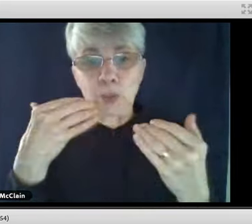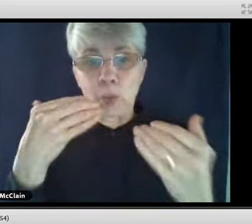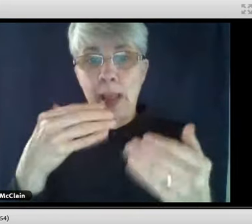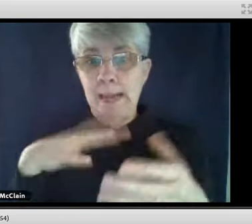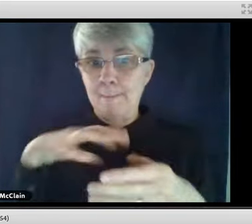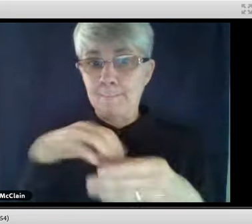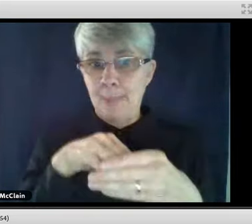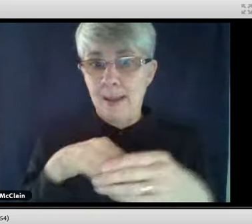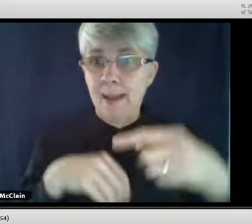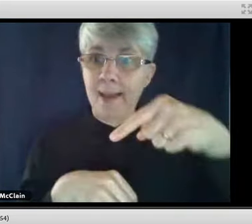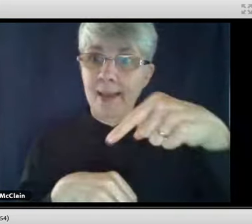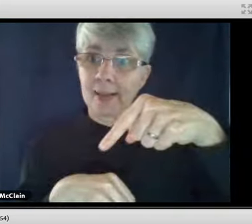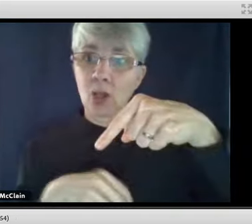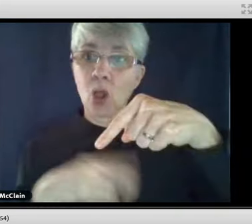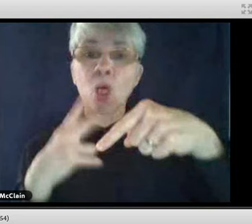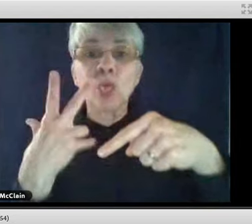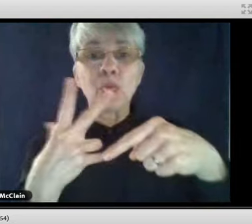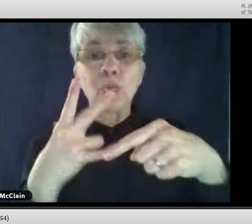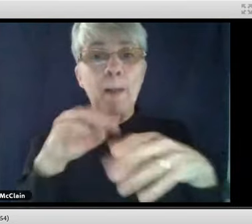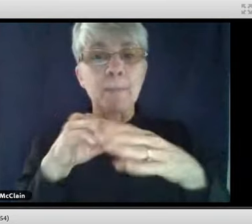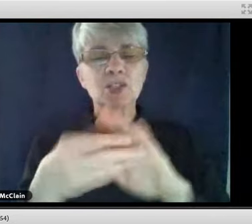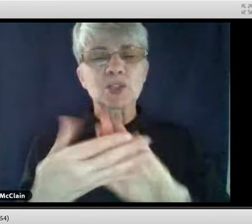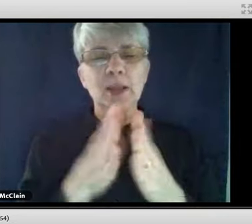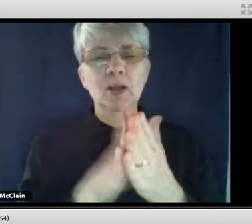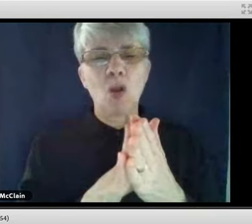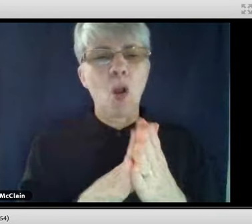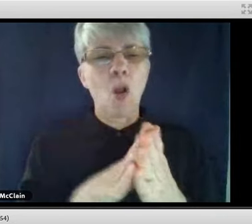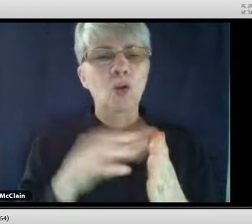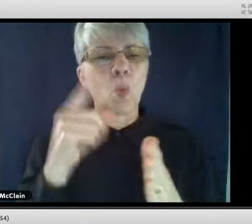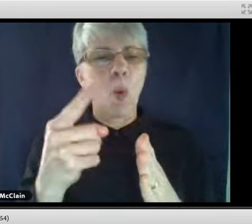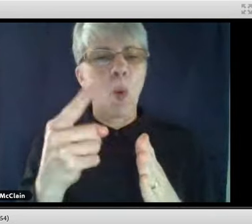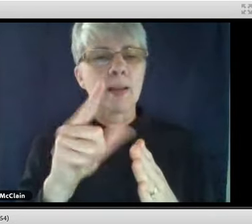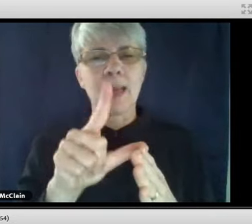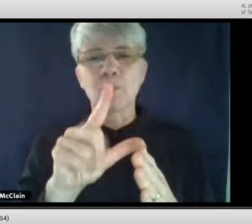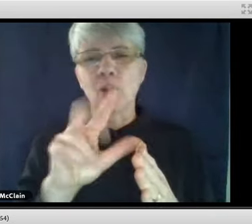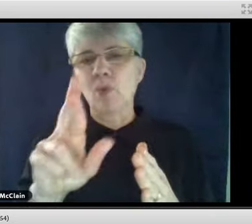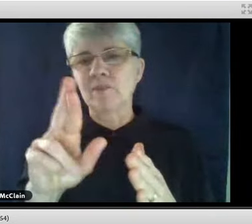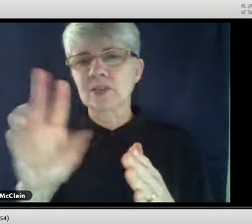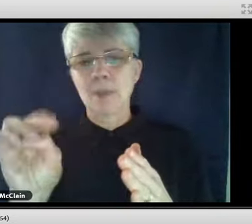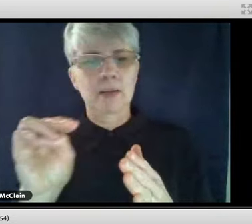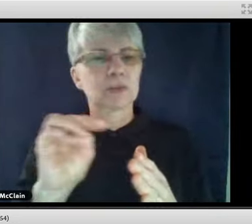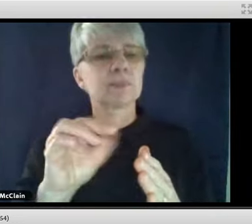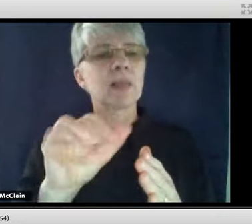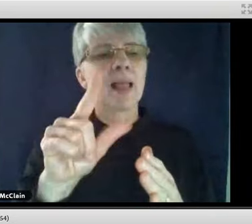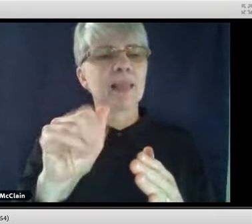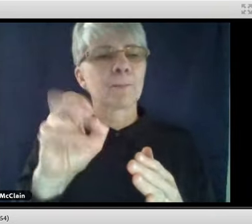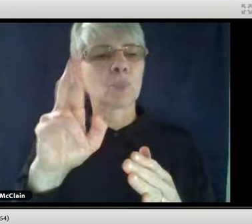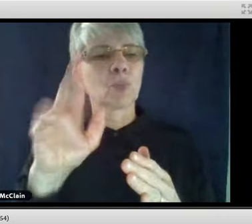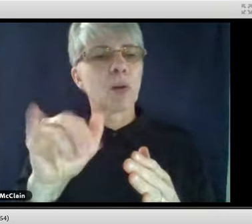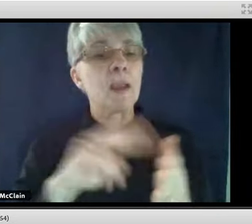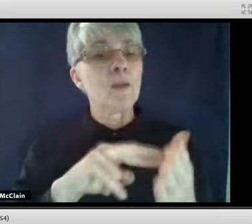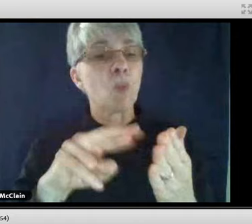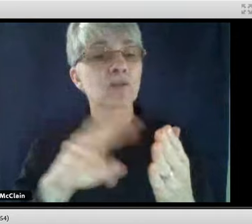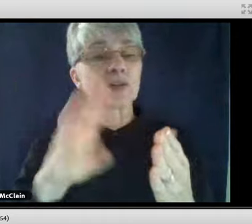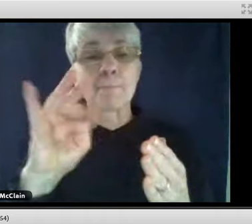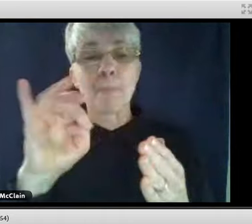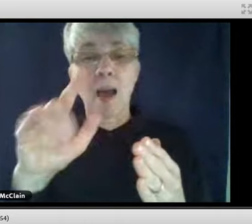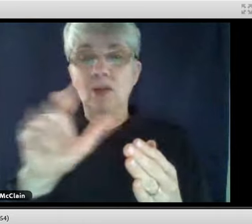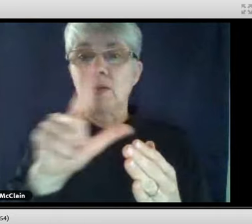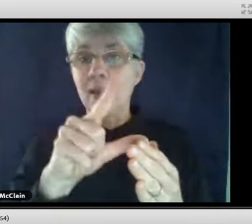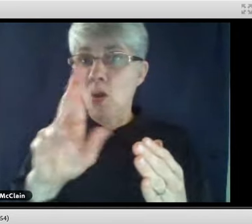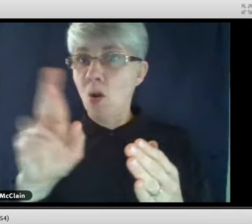models into one unified model called the Library Reference Model, or LRM for short. So this is available. You